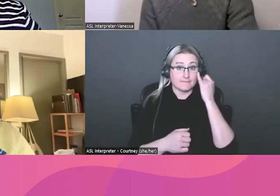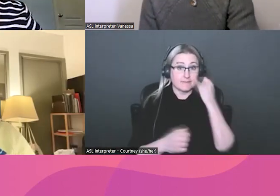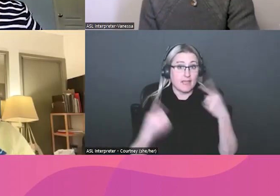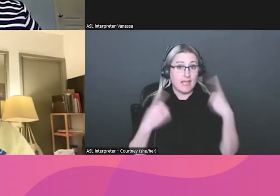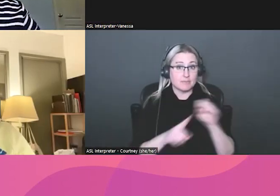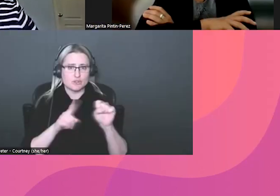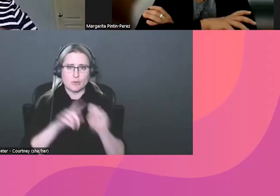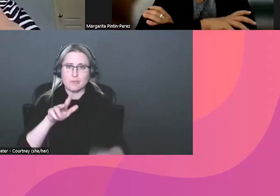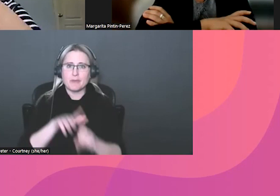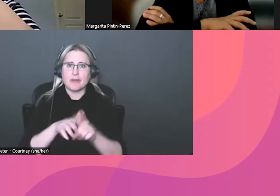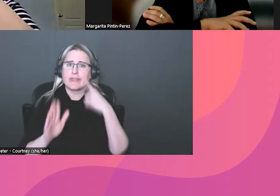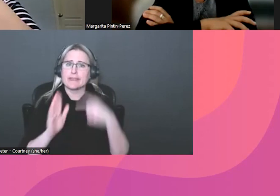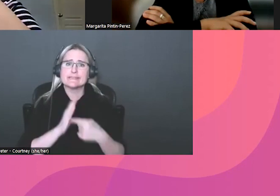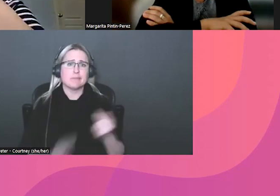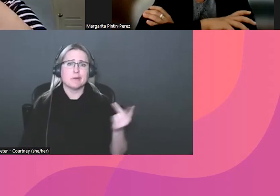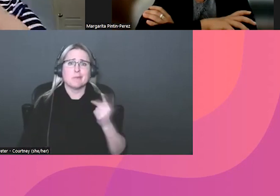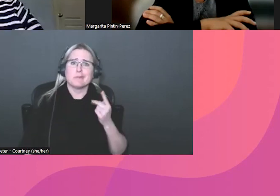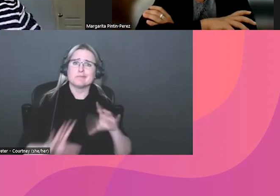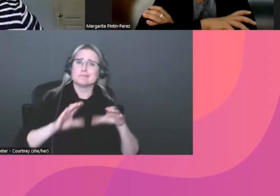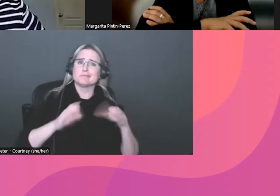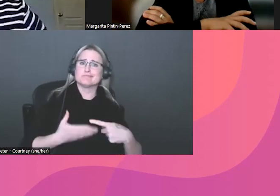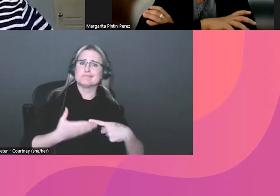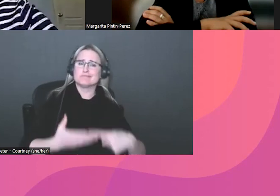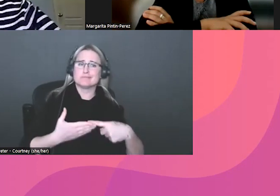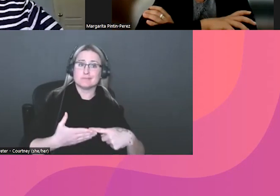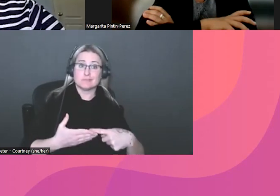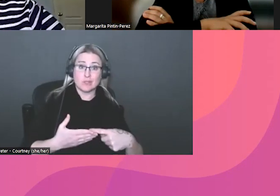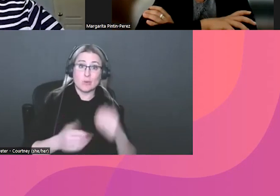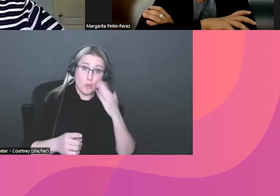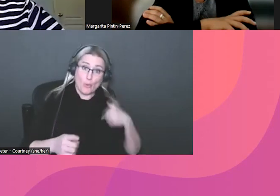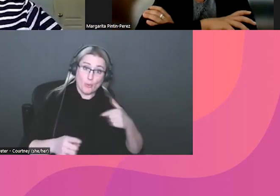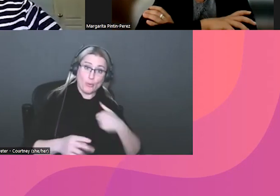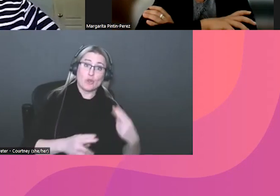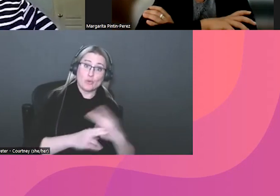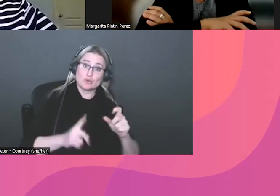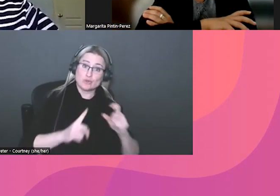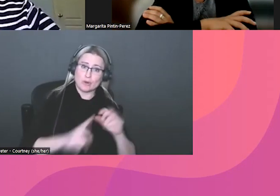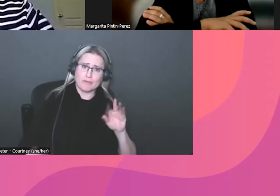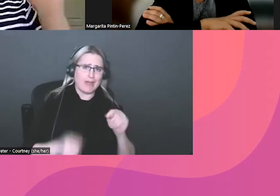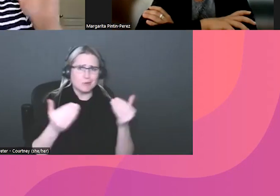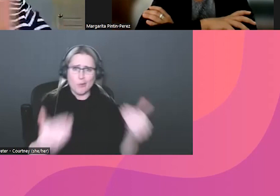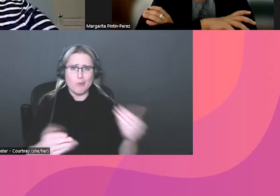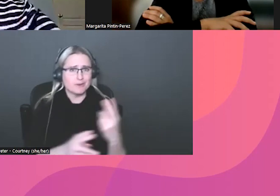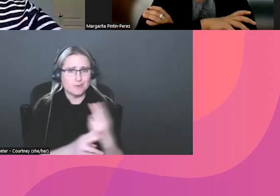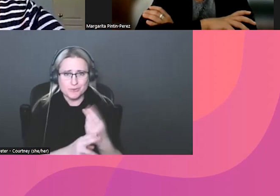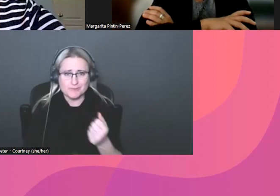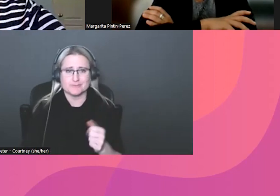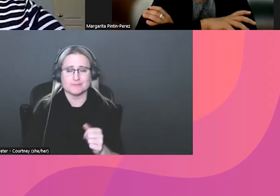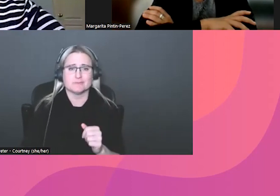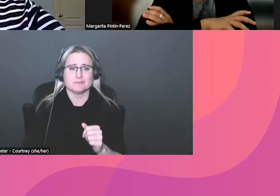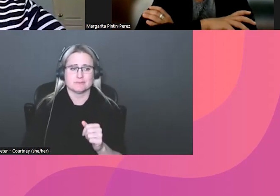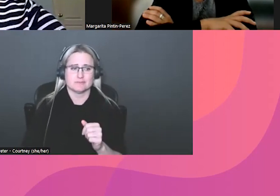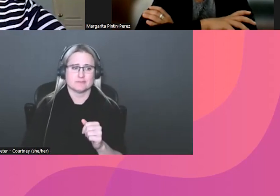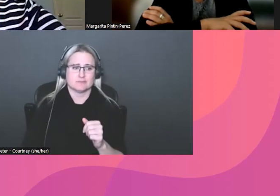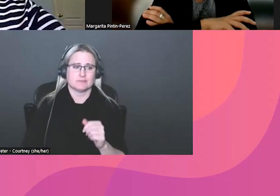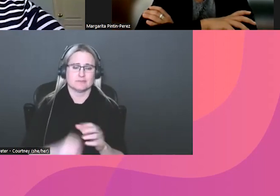like if you're in a group with Raman and I and you're discussing something and we use the term fat, feel free to use it, right? I